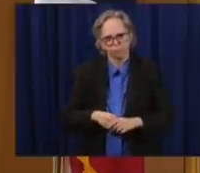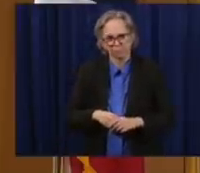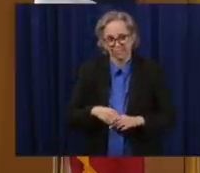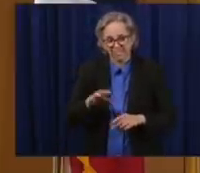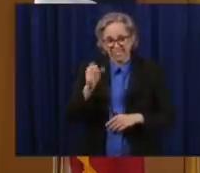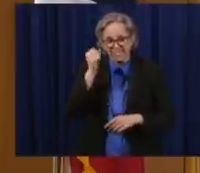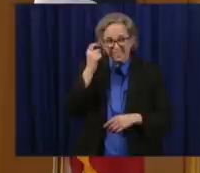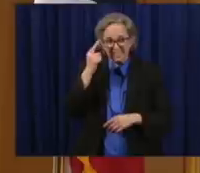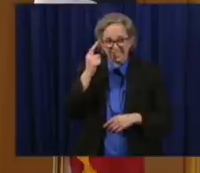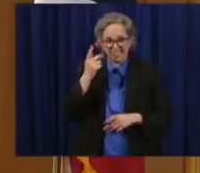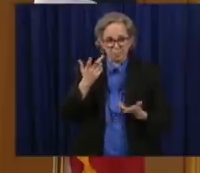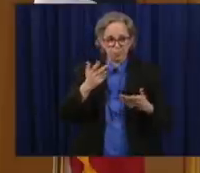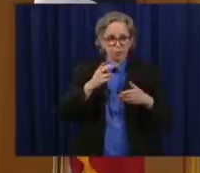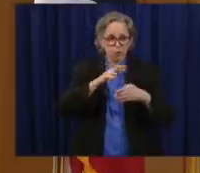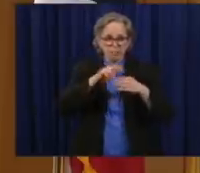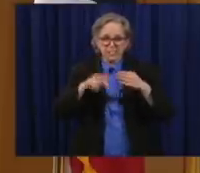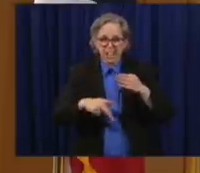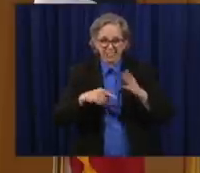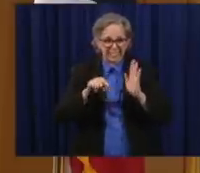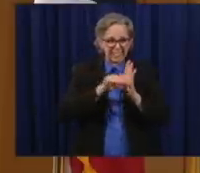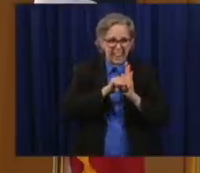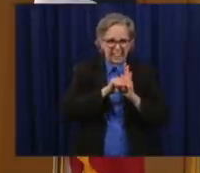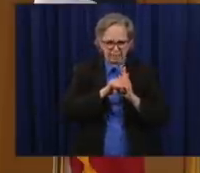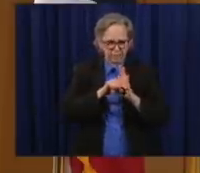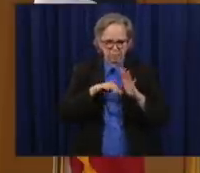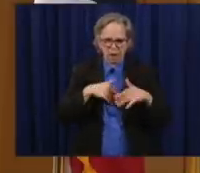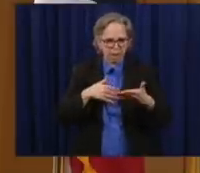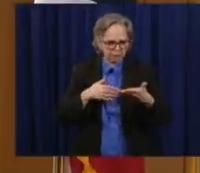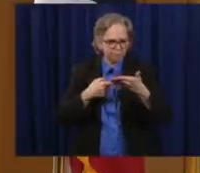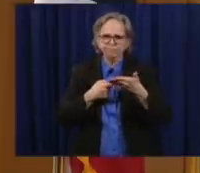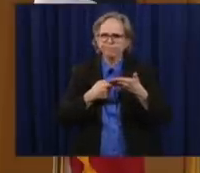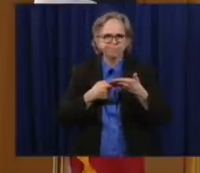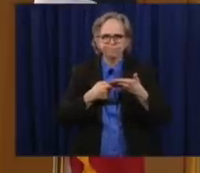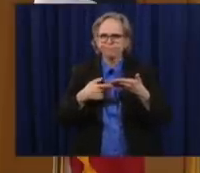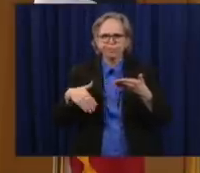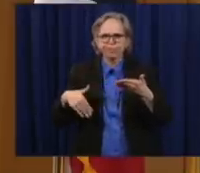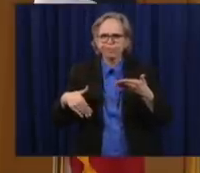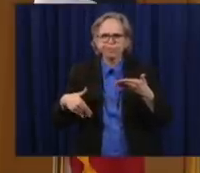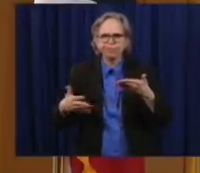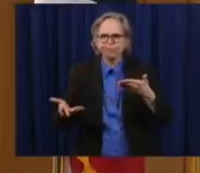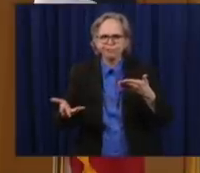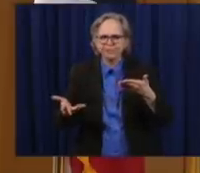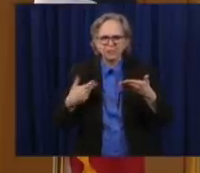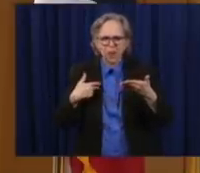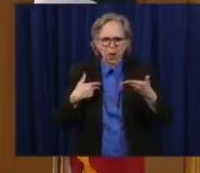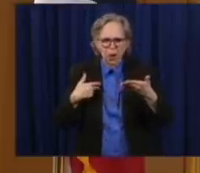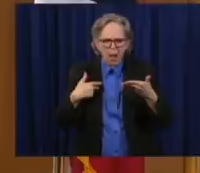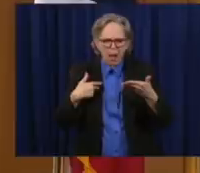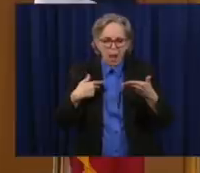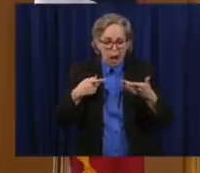coming back. In other words, what they were doing is, very understandably, as soon as they got a positive, they wanted to tell the prison, this